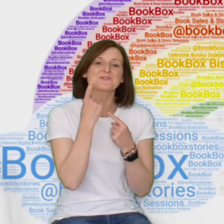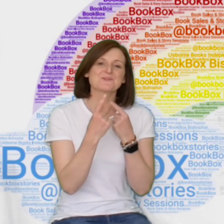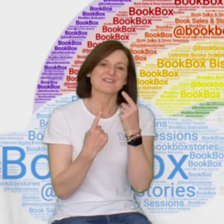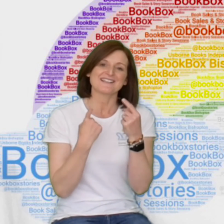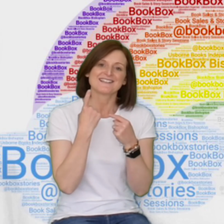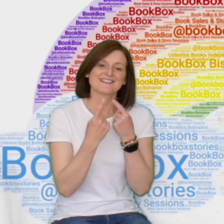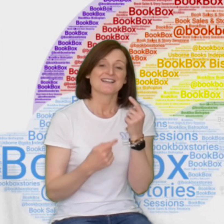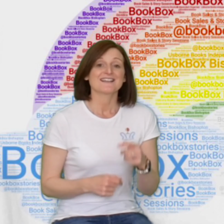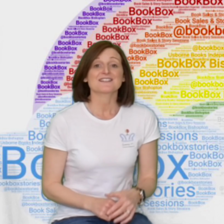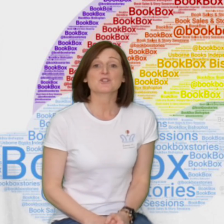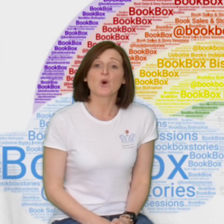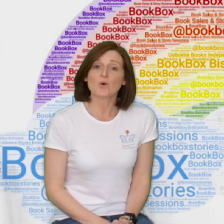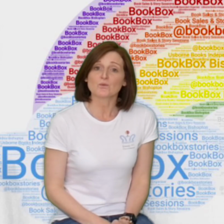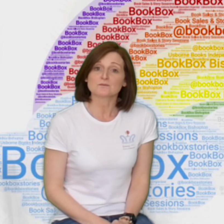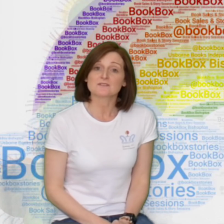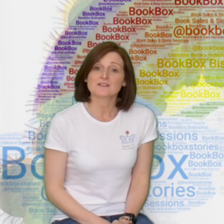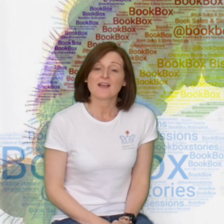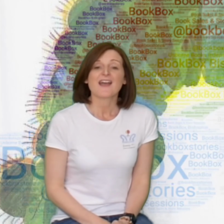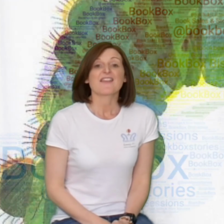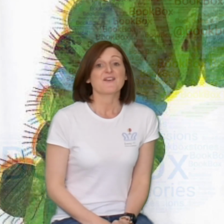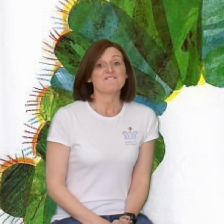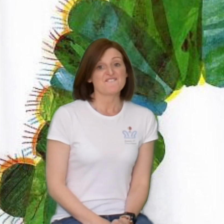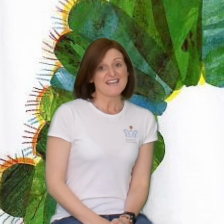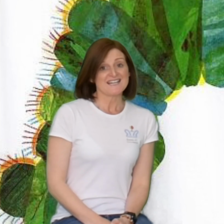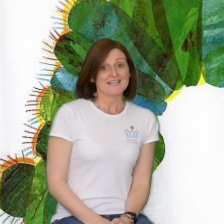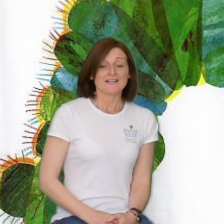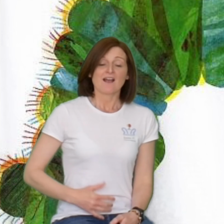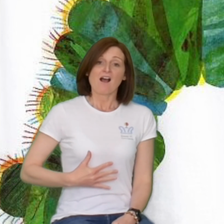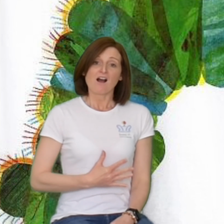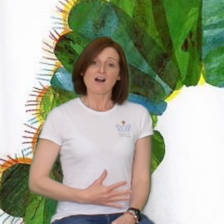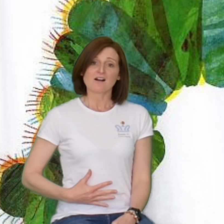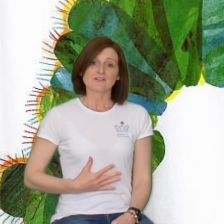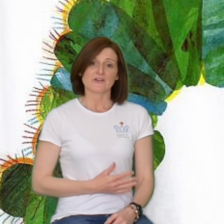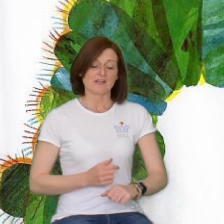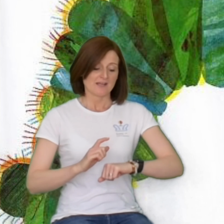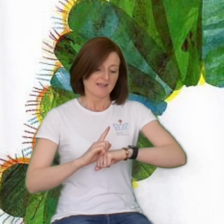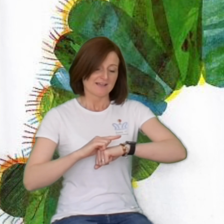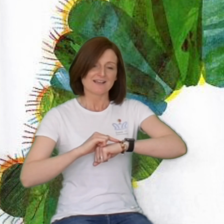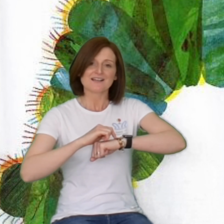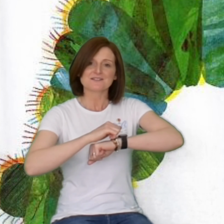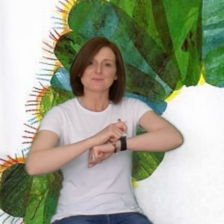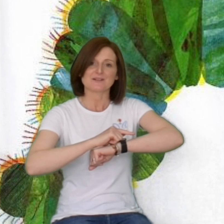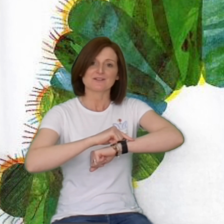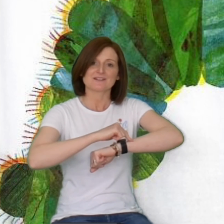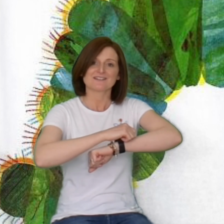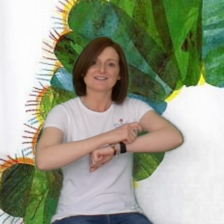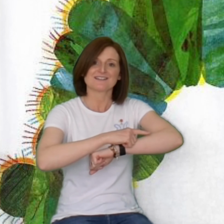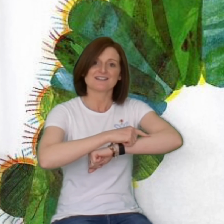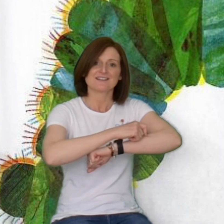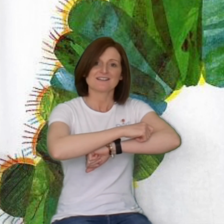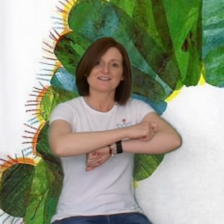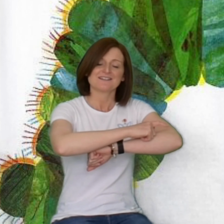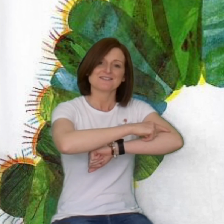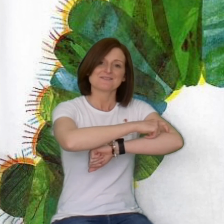Today's story is called The Very Hungry Caterpillar,